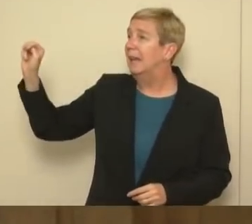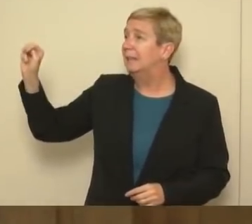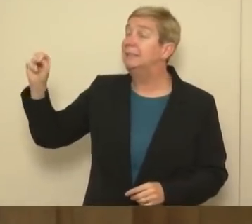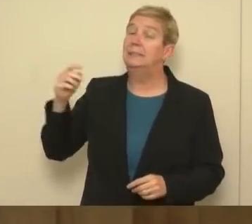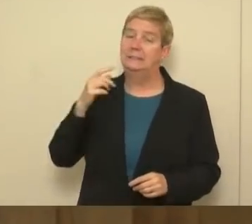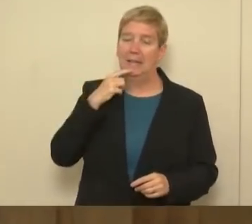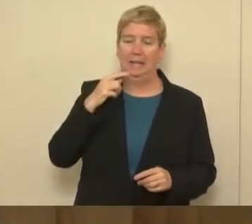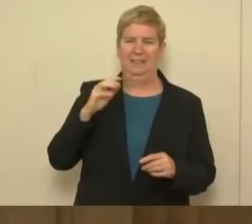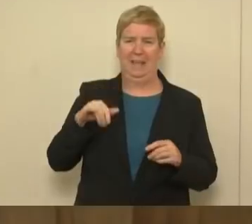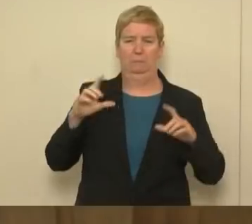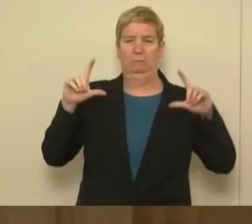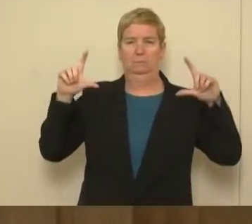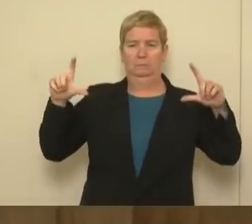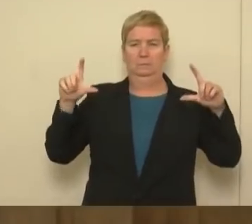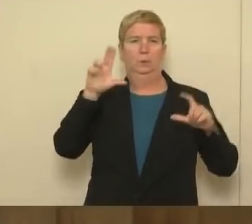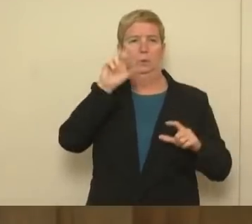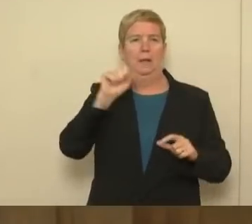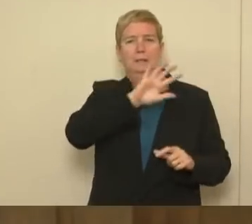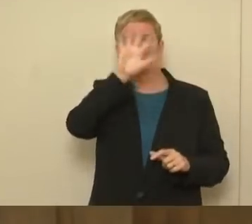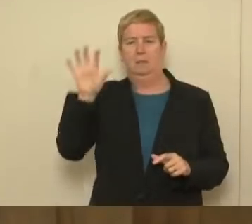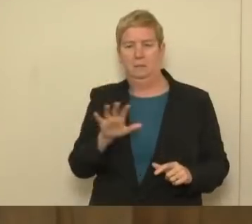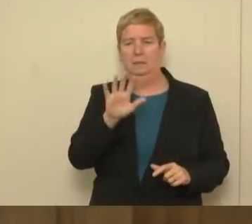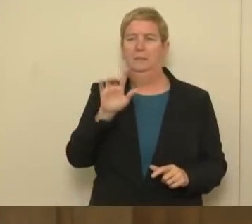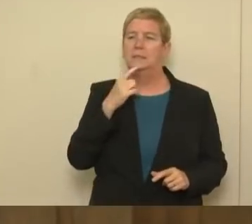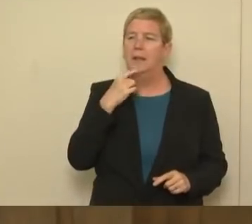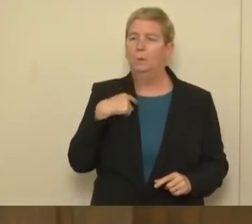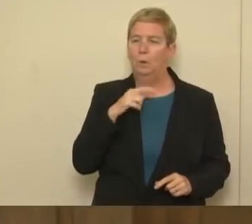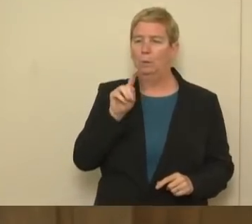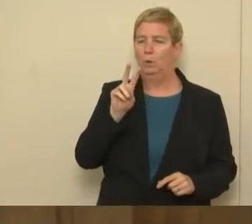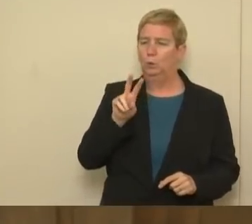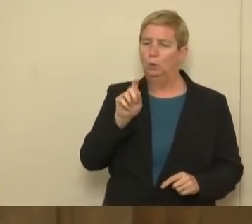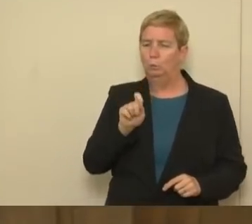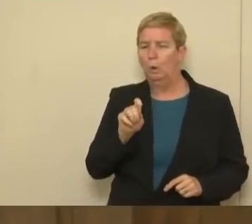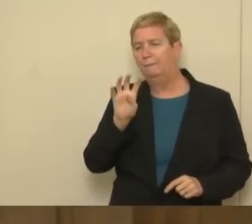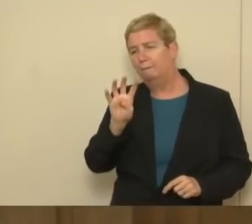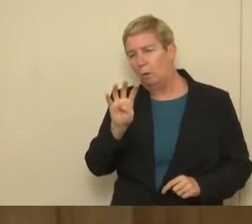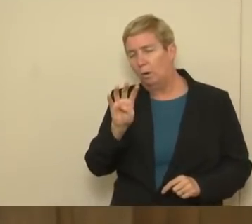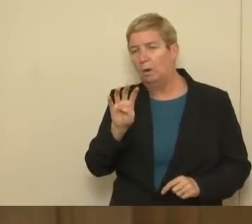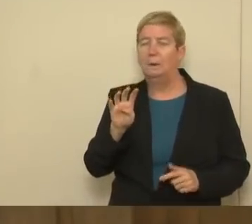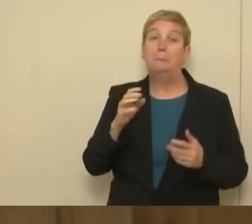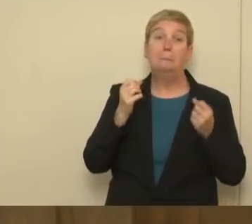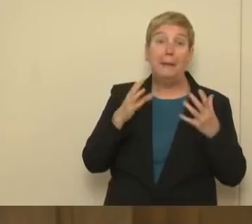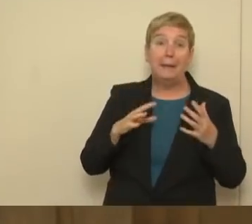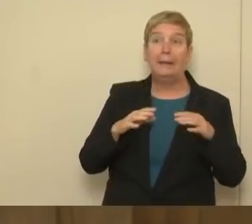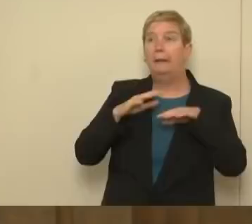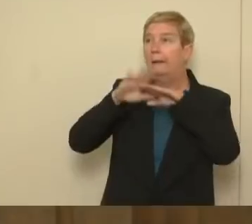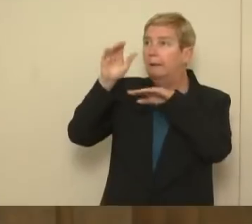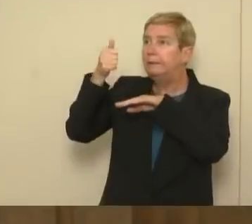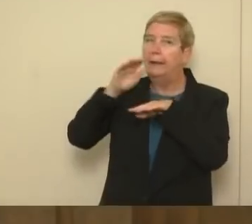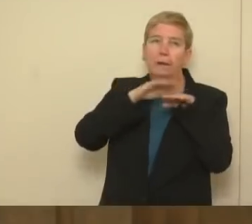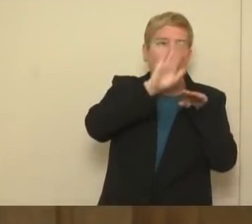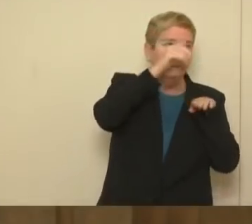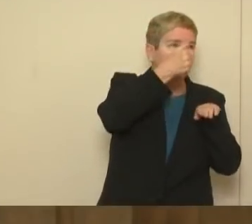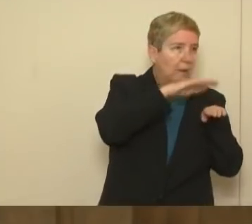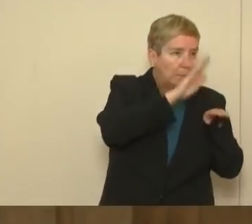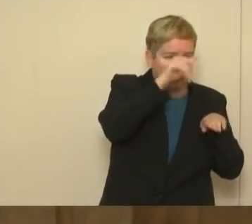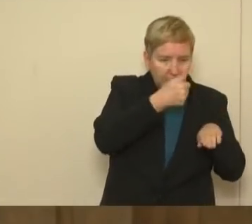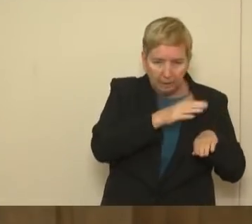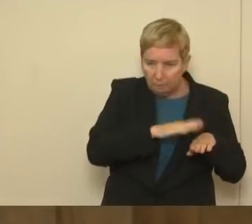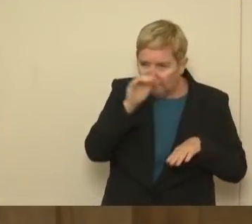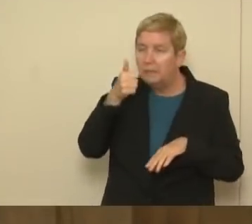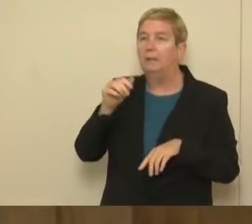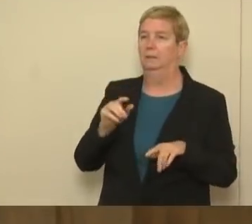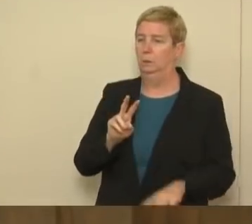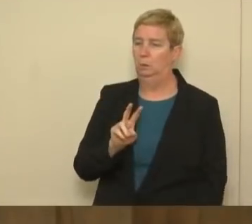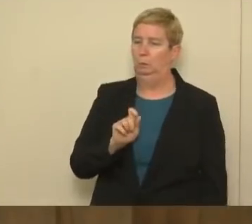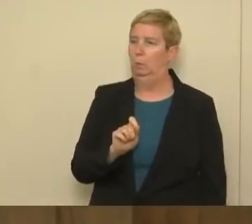around 2.4, 2.5%, and almost every surrounding state in double digits. So that's a very important and very valid question